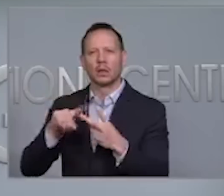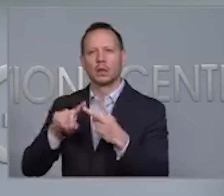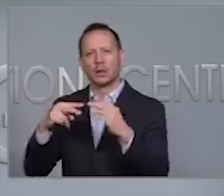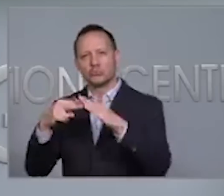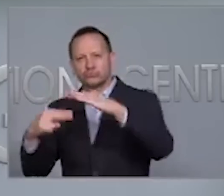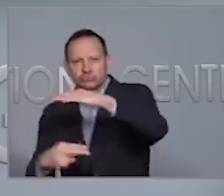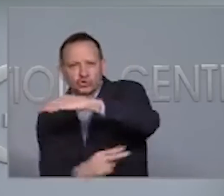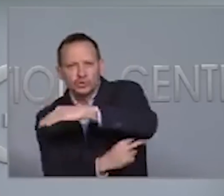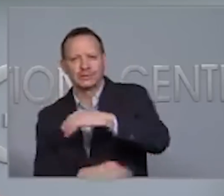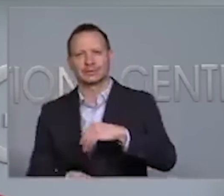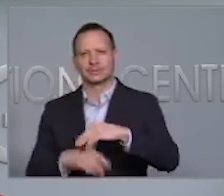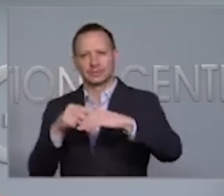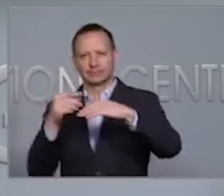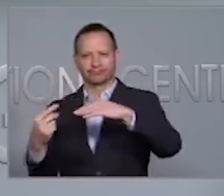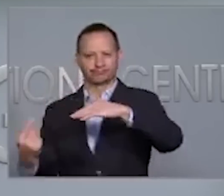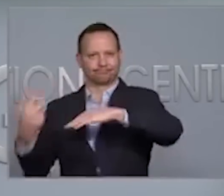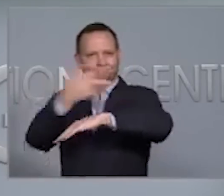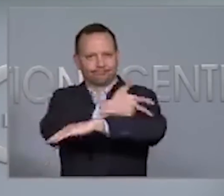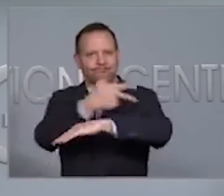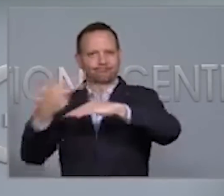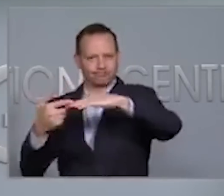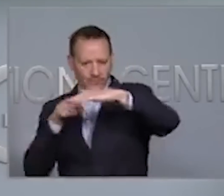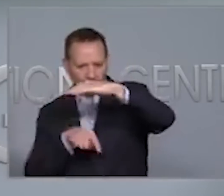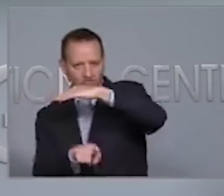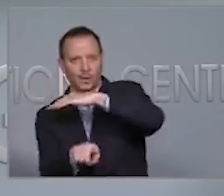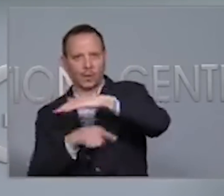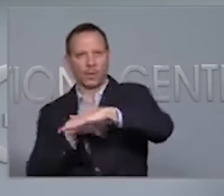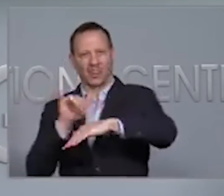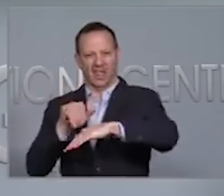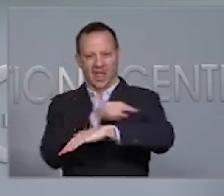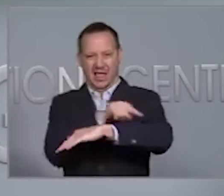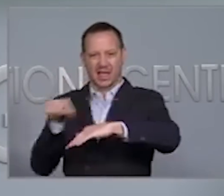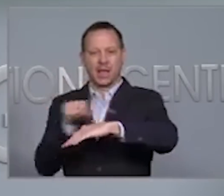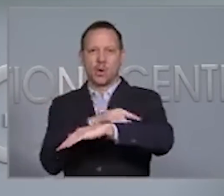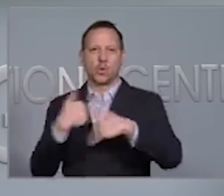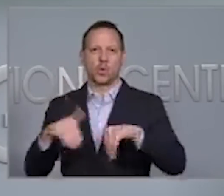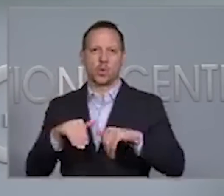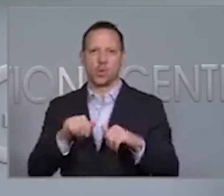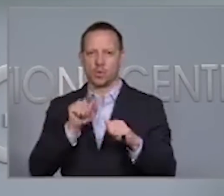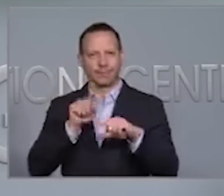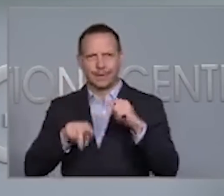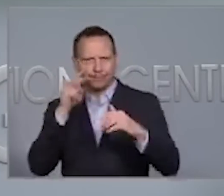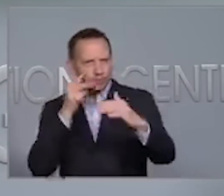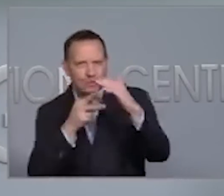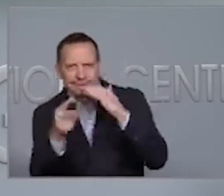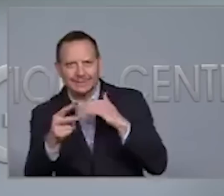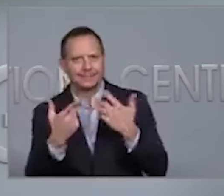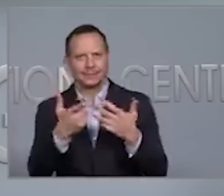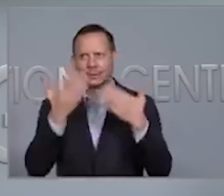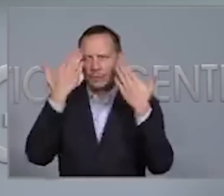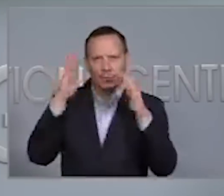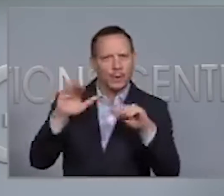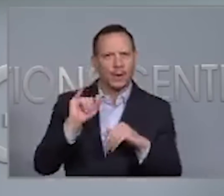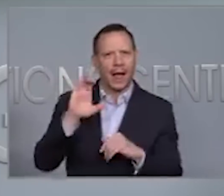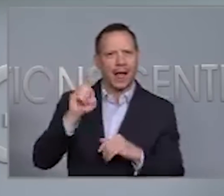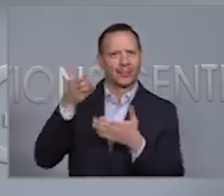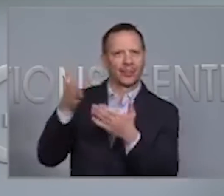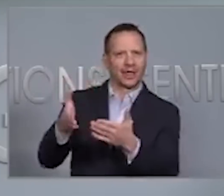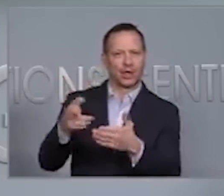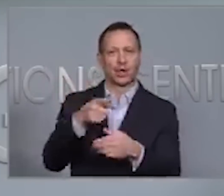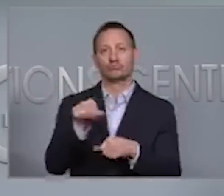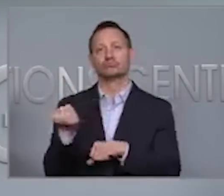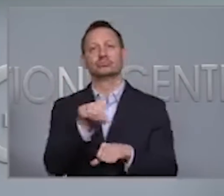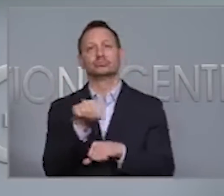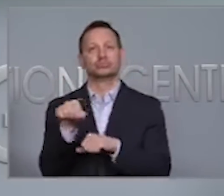overpasses. For drivers, these areas can be very unpredictable, and most of the time you aren't aware of them until it's too late.